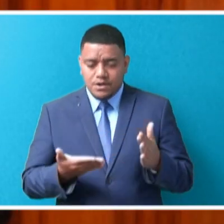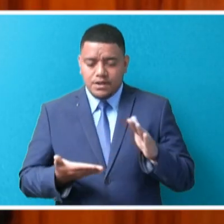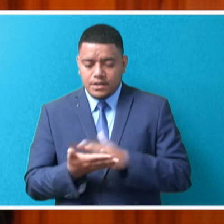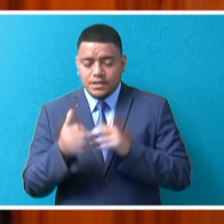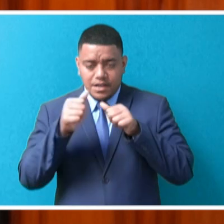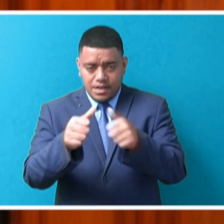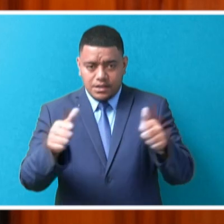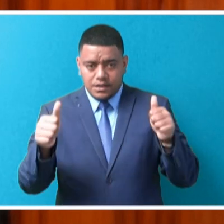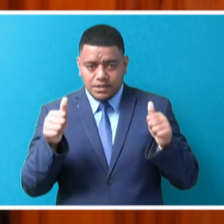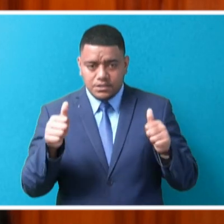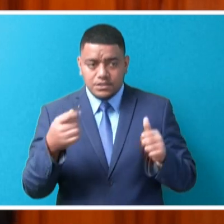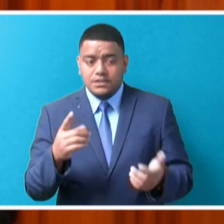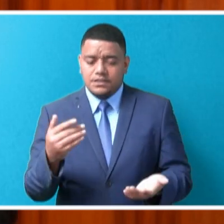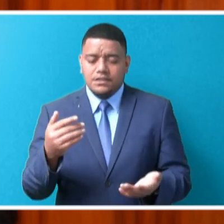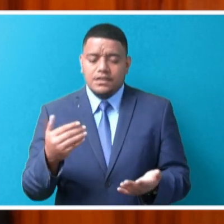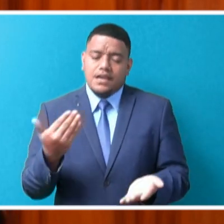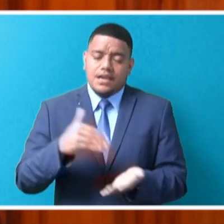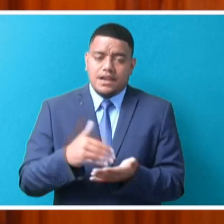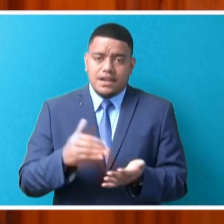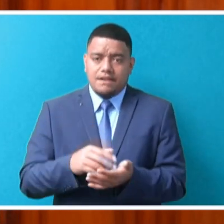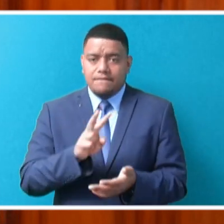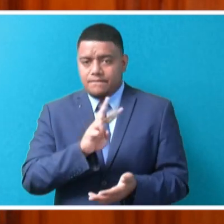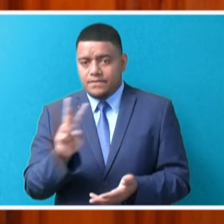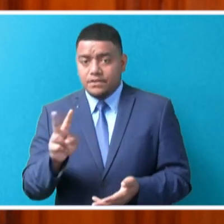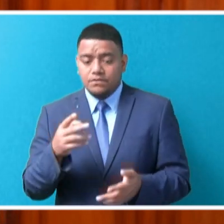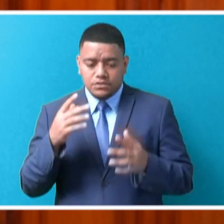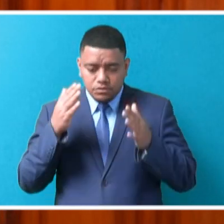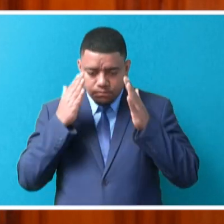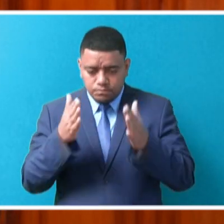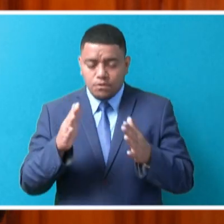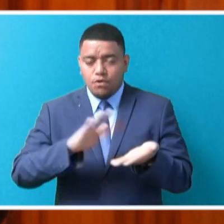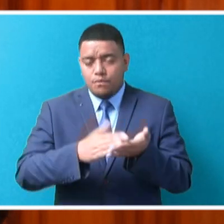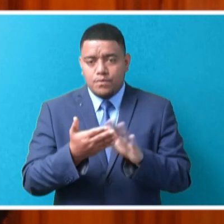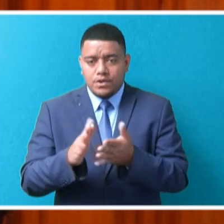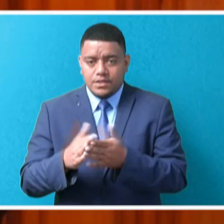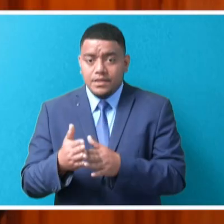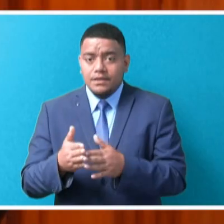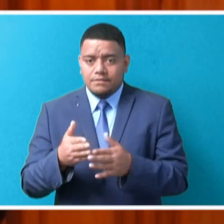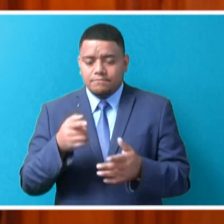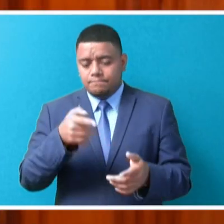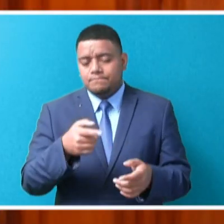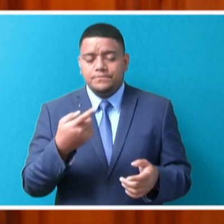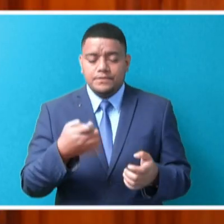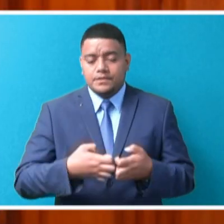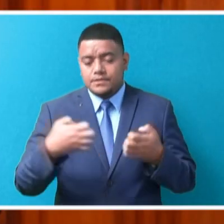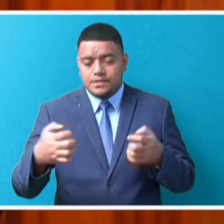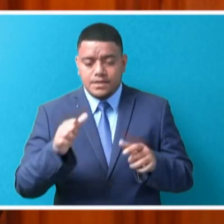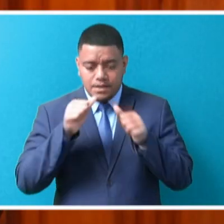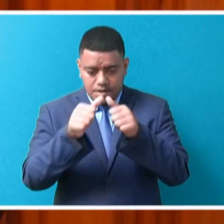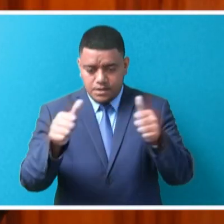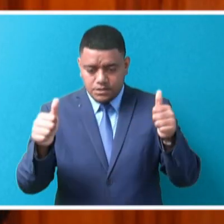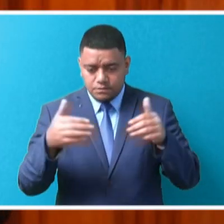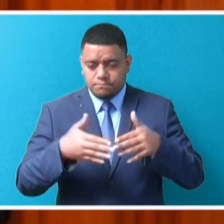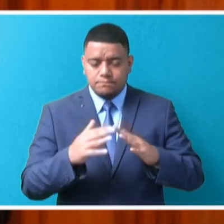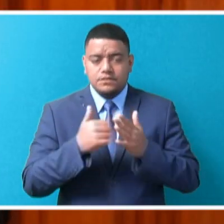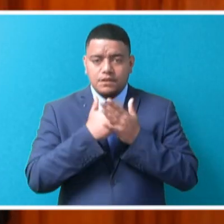and value-added enterprises. The Ministry is prioritizing community-based resource management, expansion of aquaculture initiatives, support